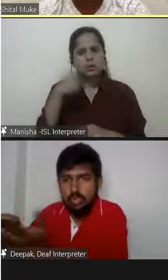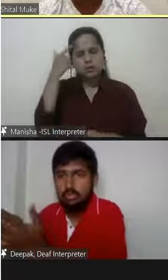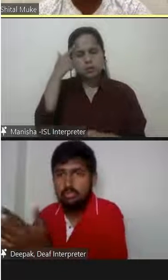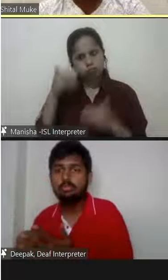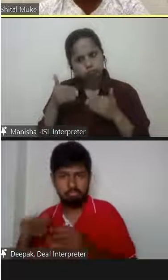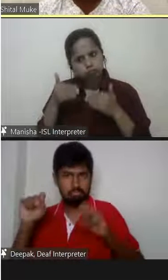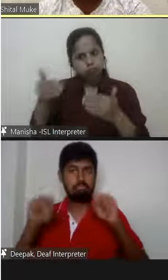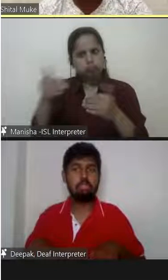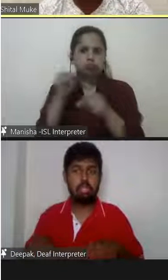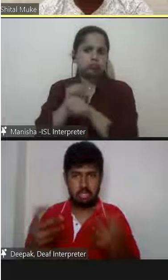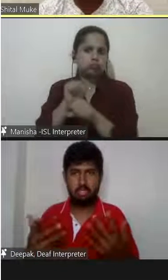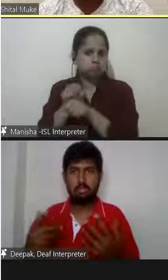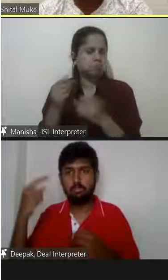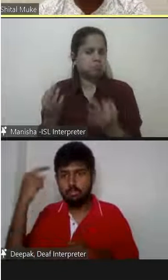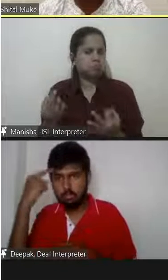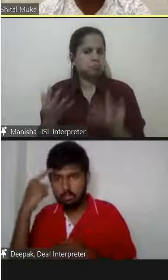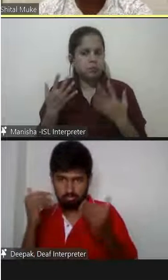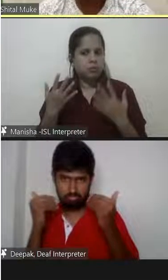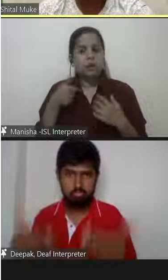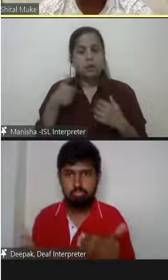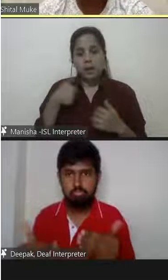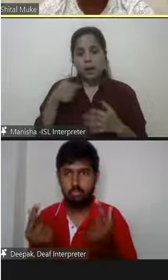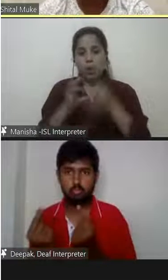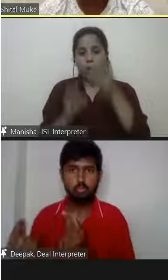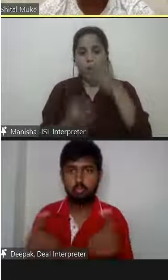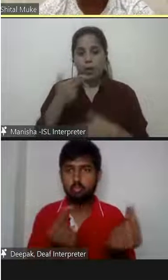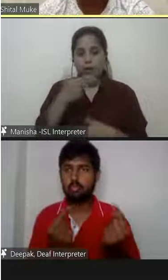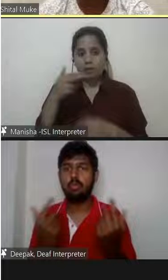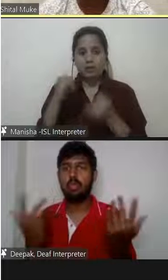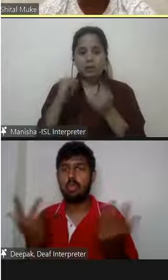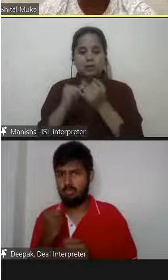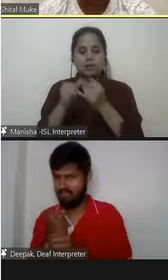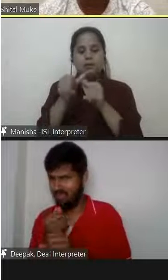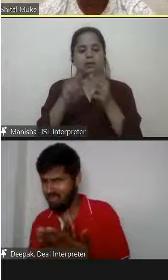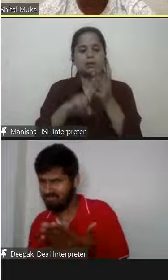forward, Sangath has developed